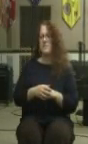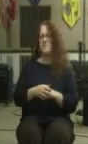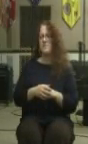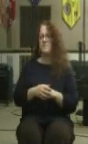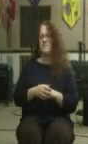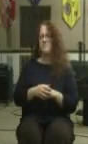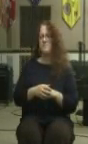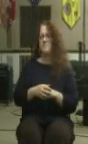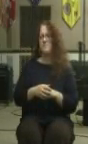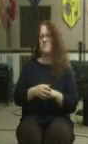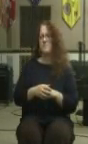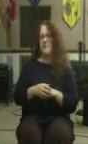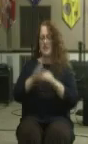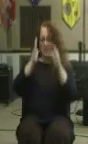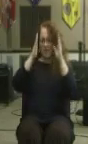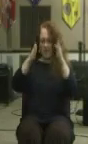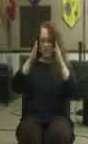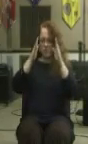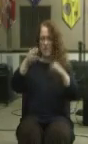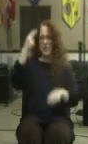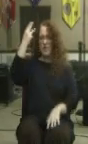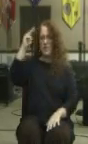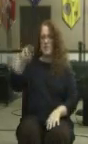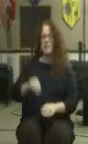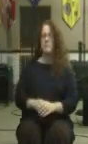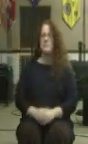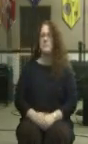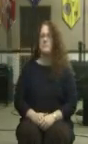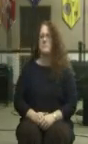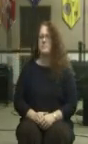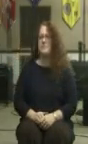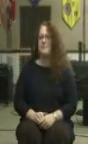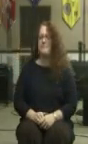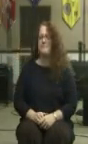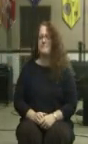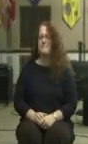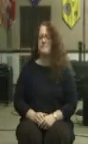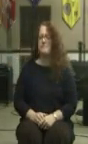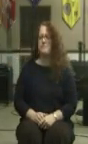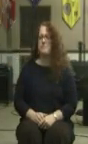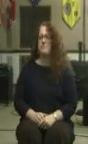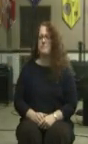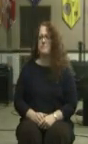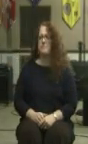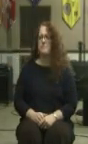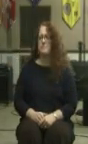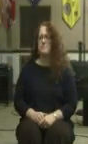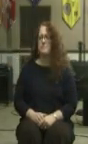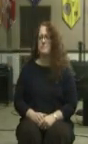Just a word of a song and concentrate on him.